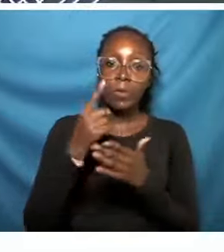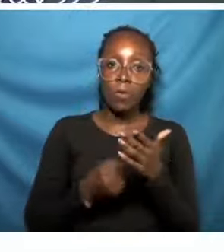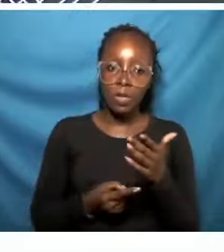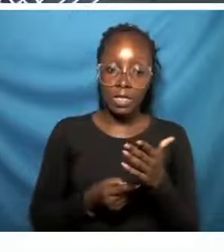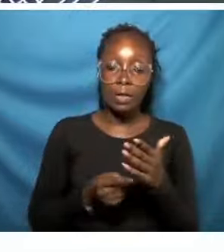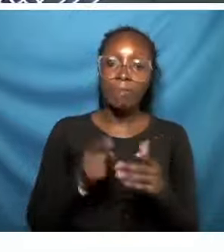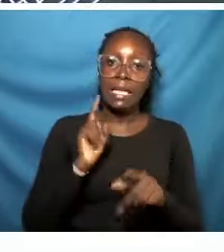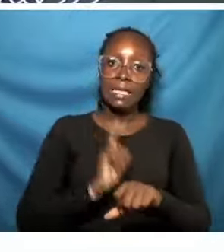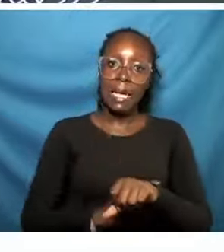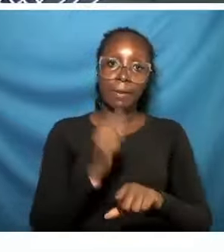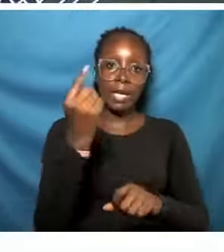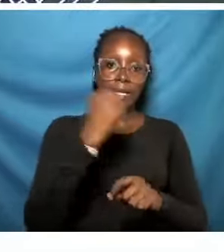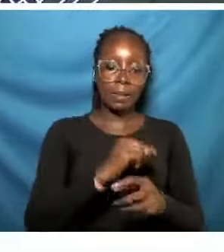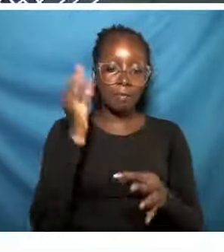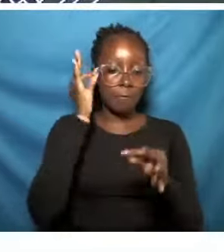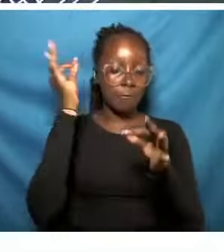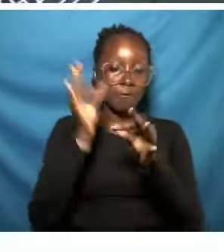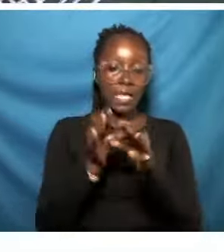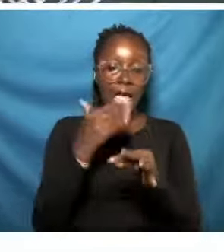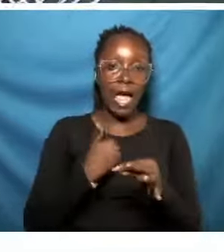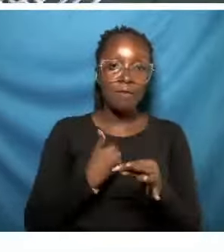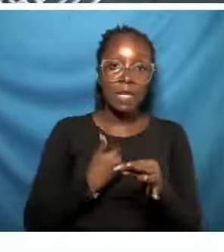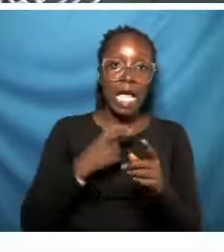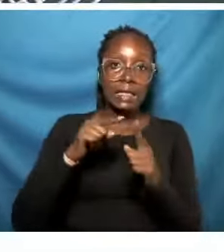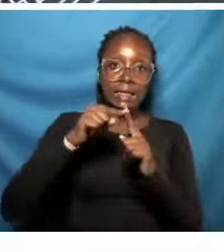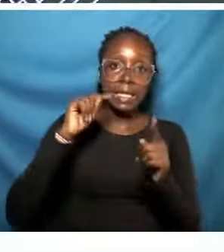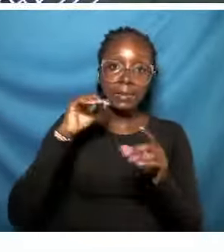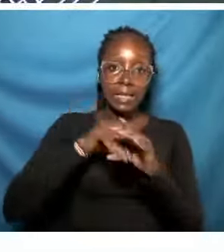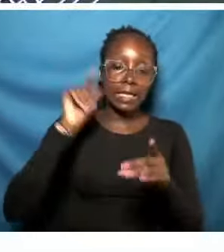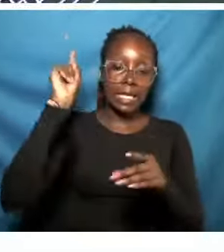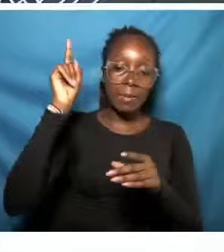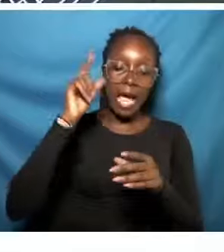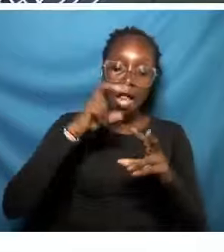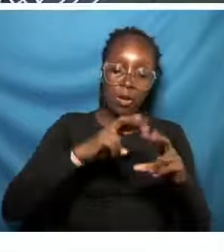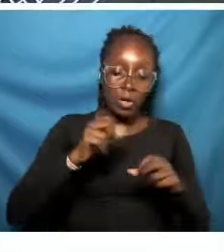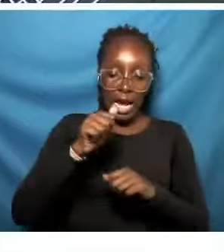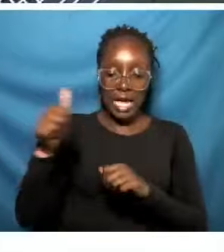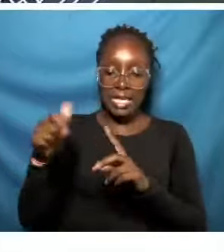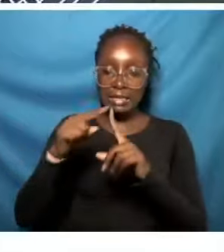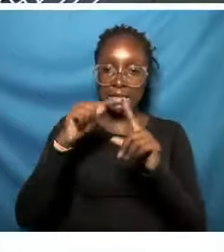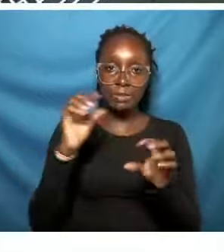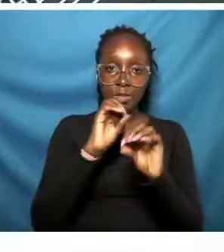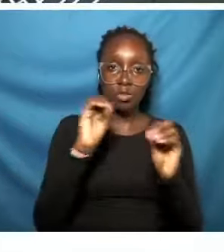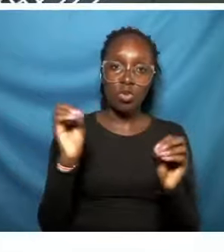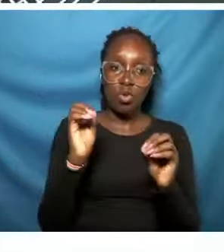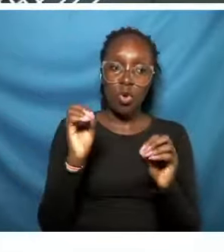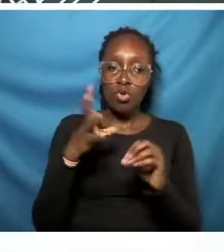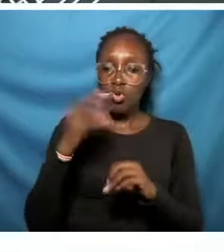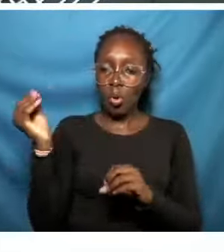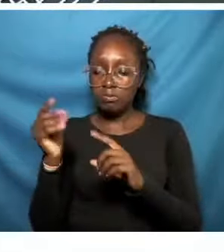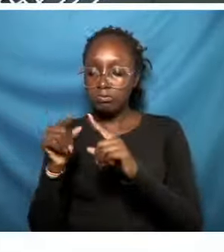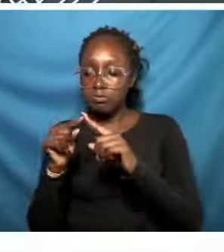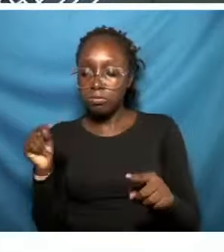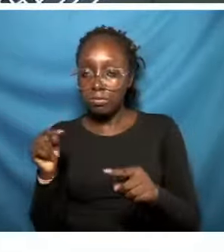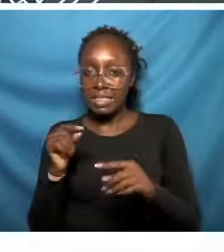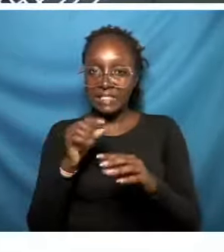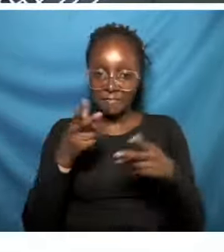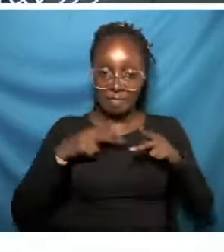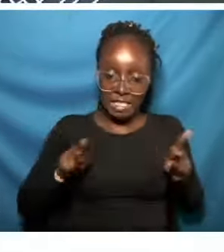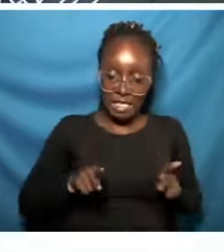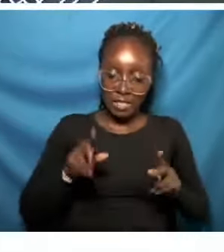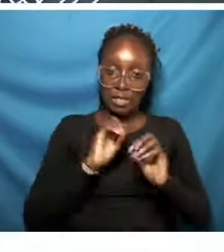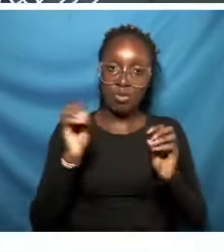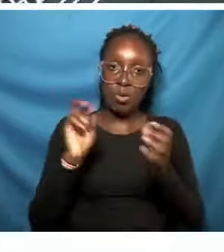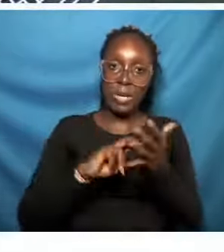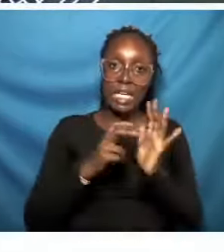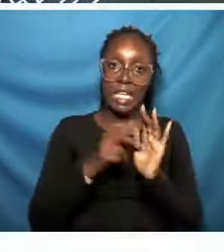were circumcised in him. Don't look for another circumcision. Don't go to be cut. It doesn't mean that if you are a Kisi,